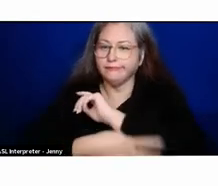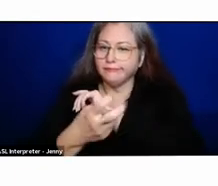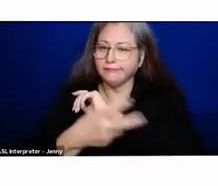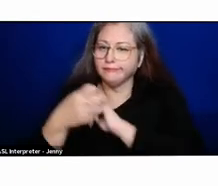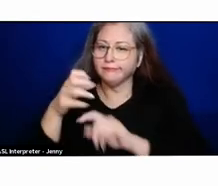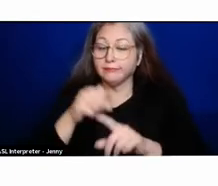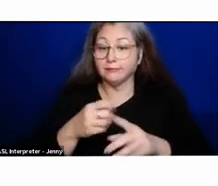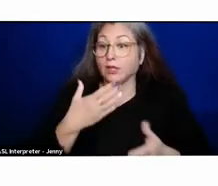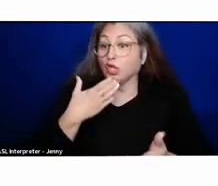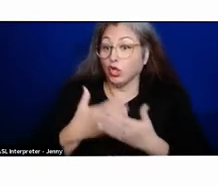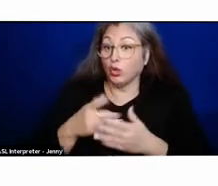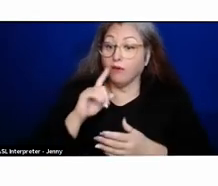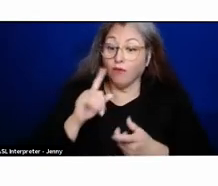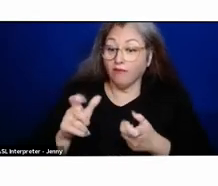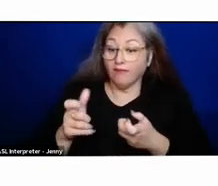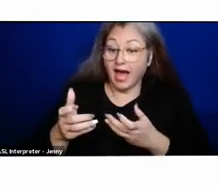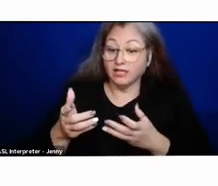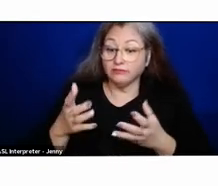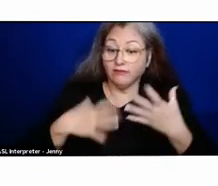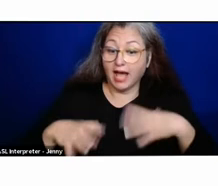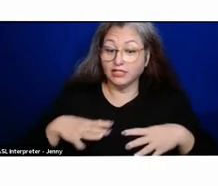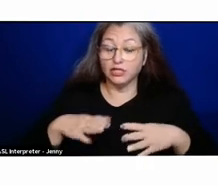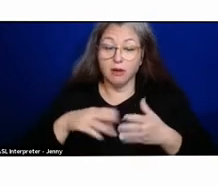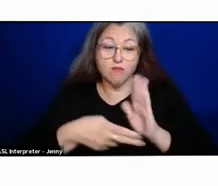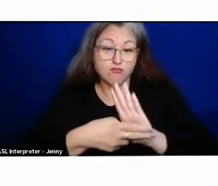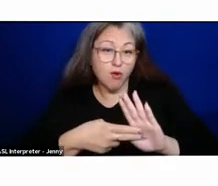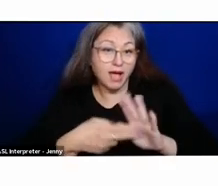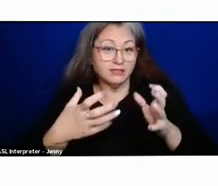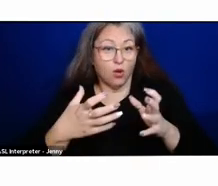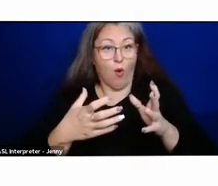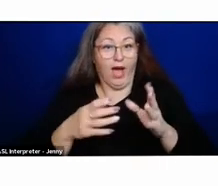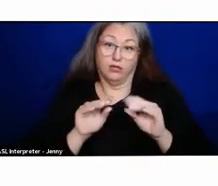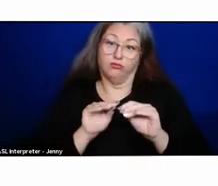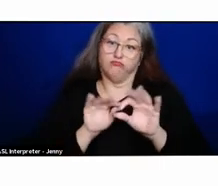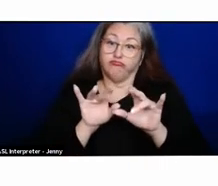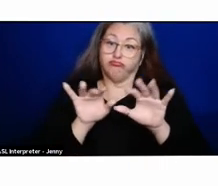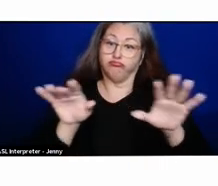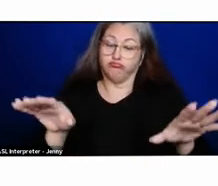good news for fast fashion brands that are interested in expanding their frontier.